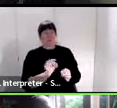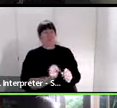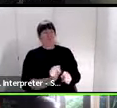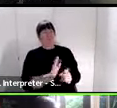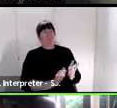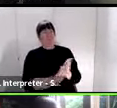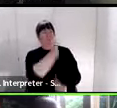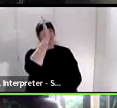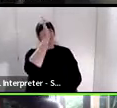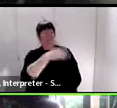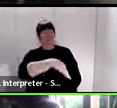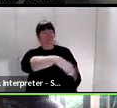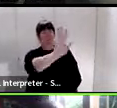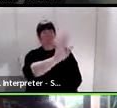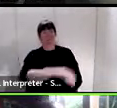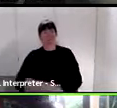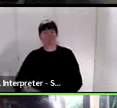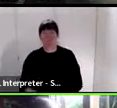Okay.